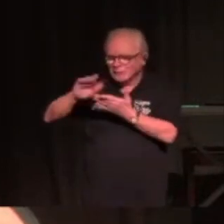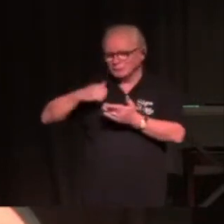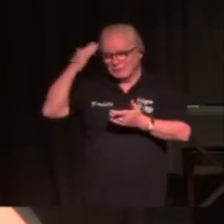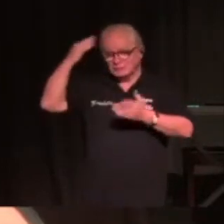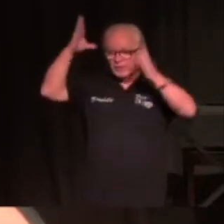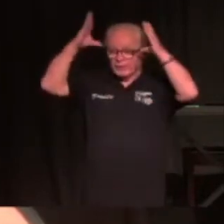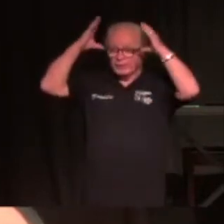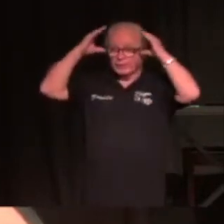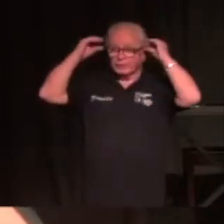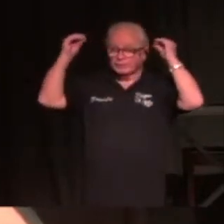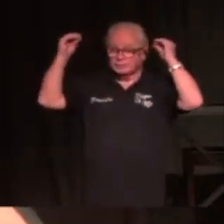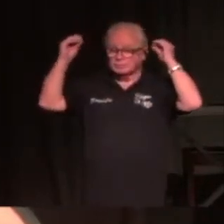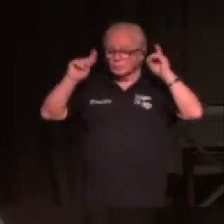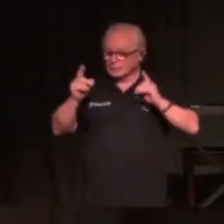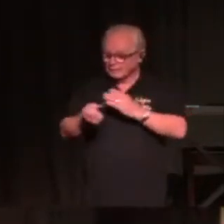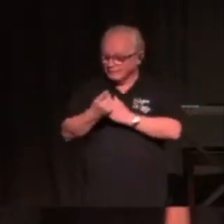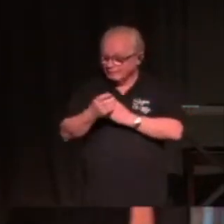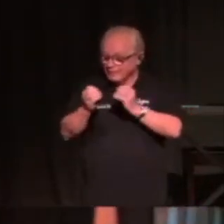Okay, and Buddha will fill it.